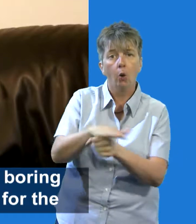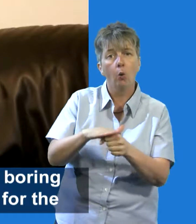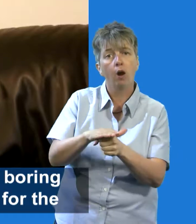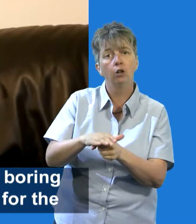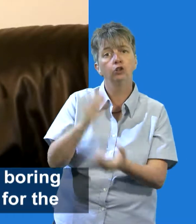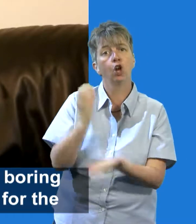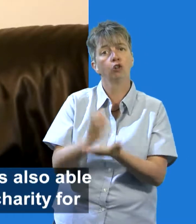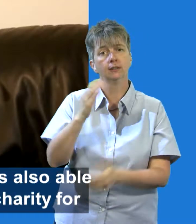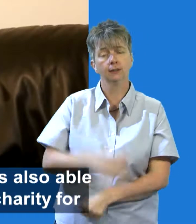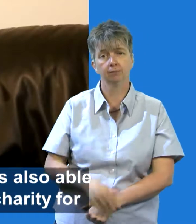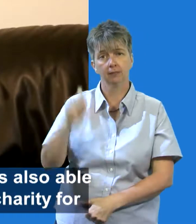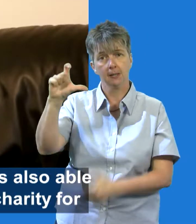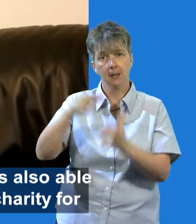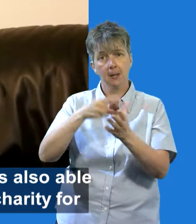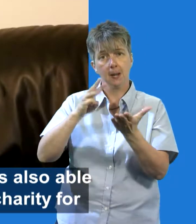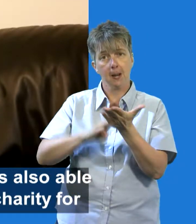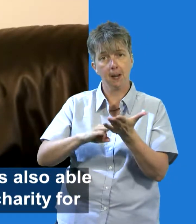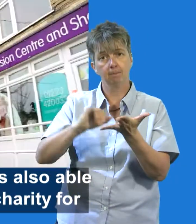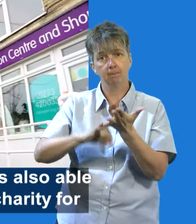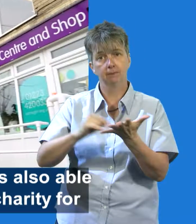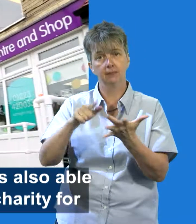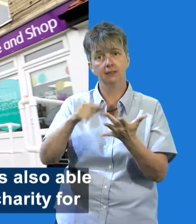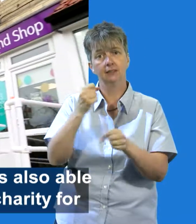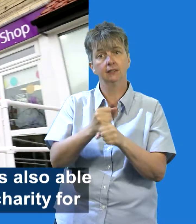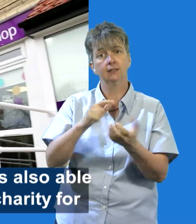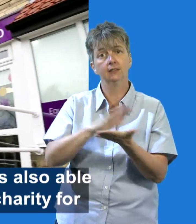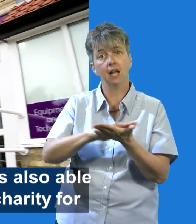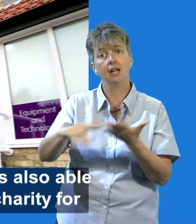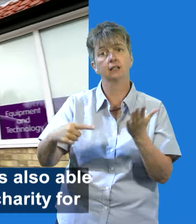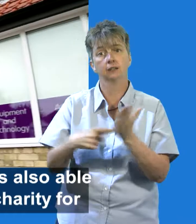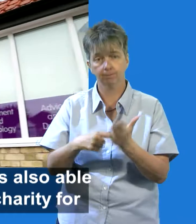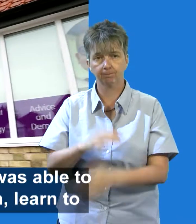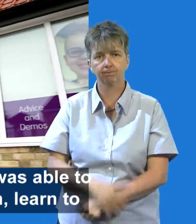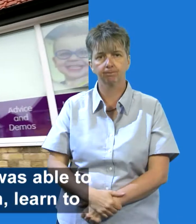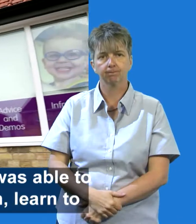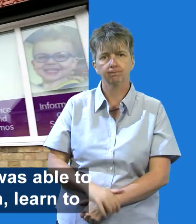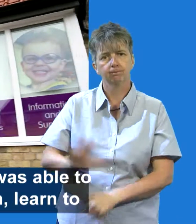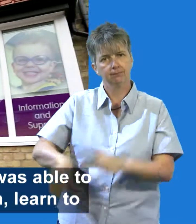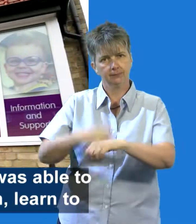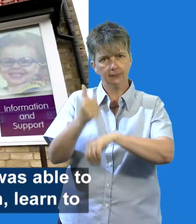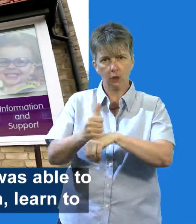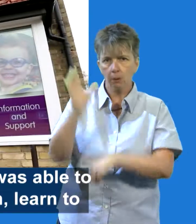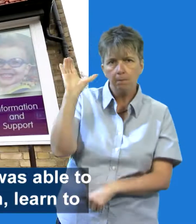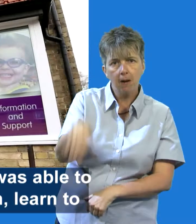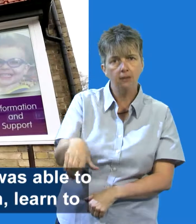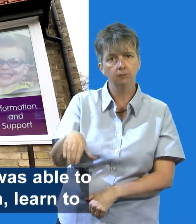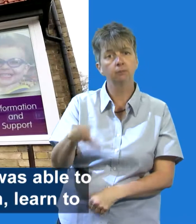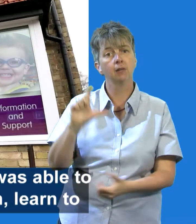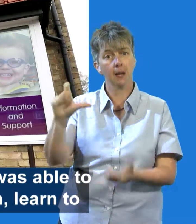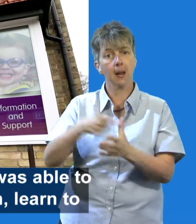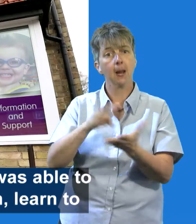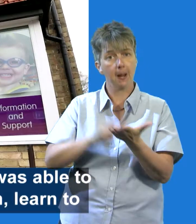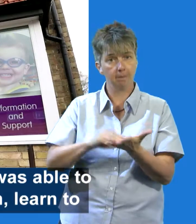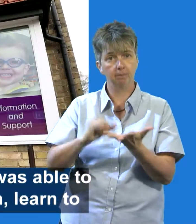bureaucratic stuff, like applying for benefits that you're entitled to. She was also able to put me in touch with the local charity for the blind campsite,